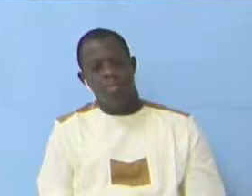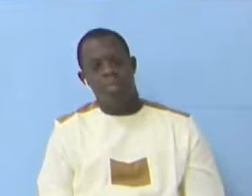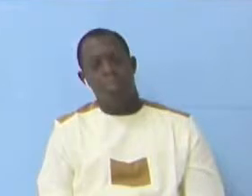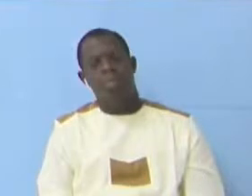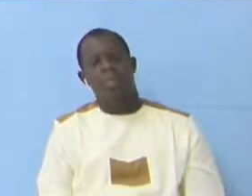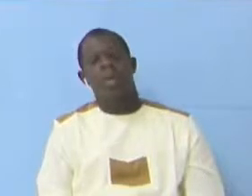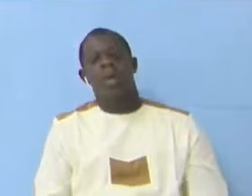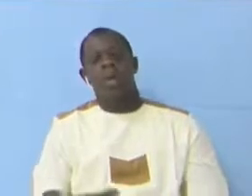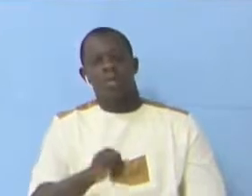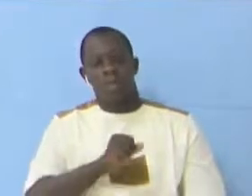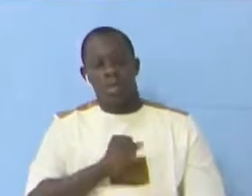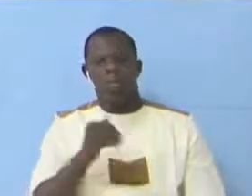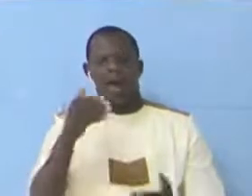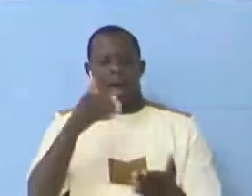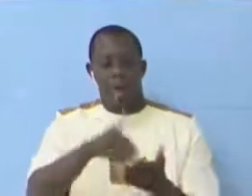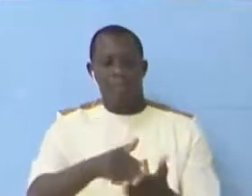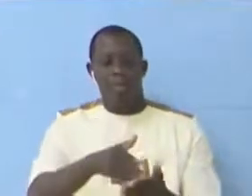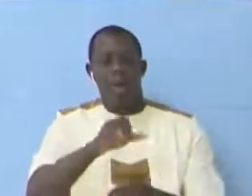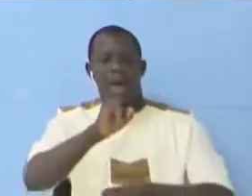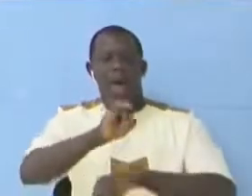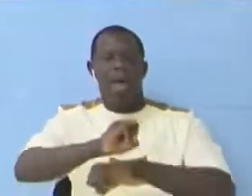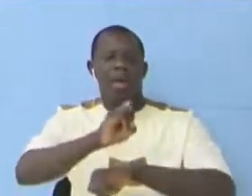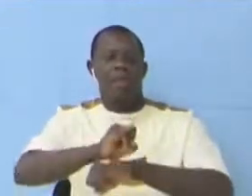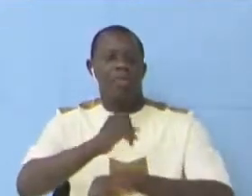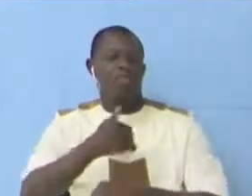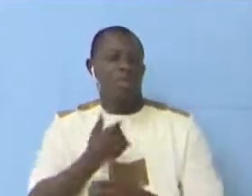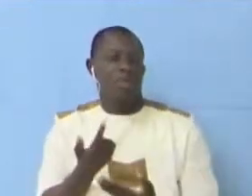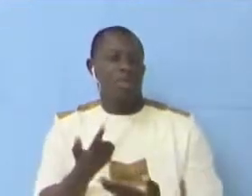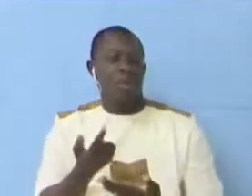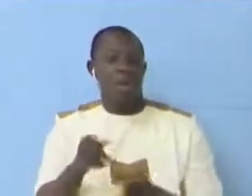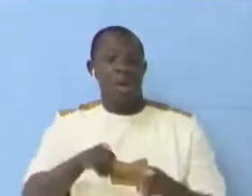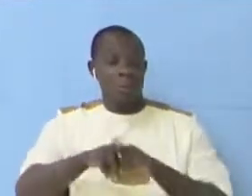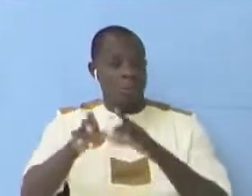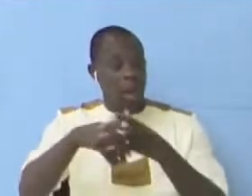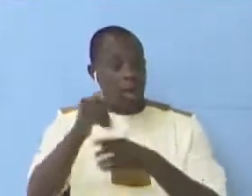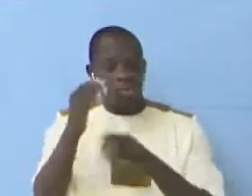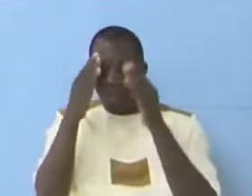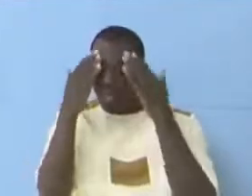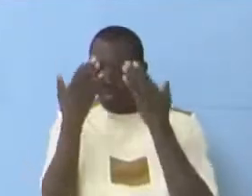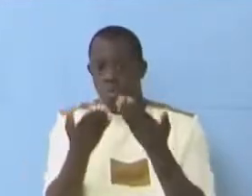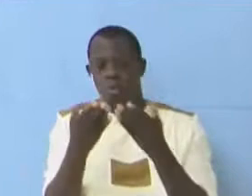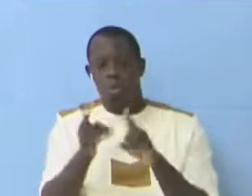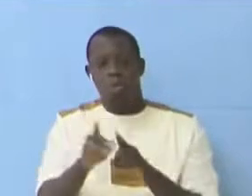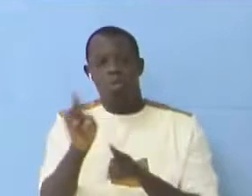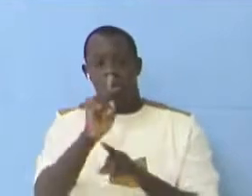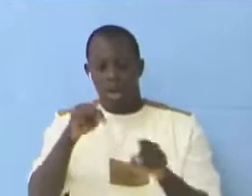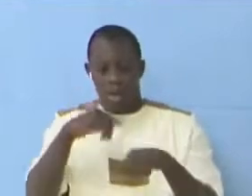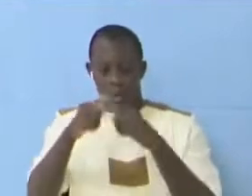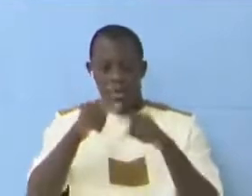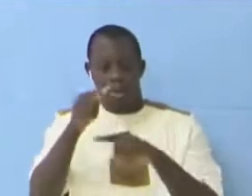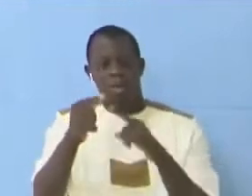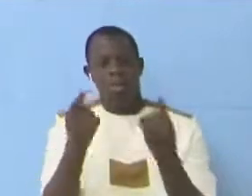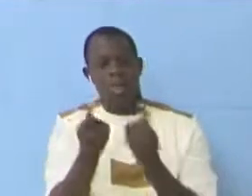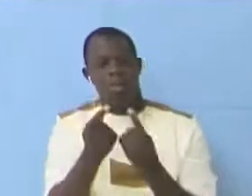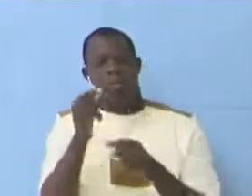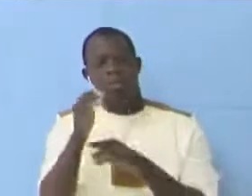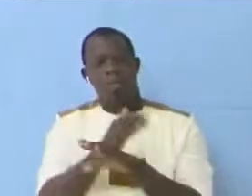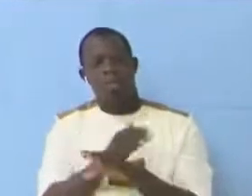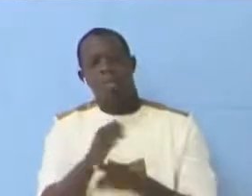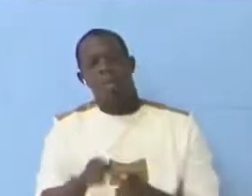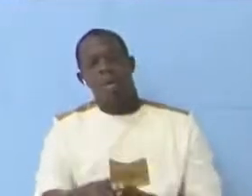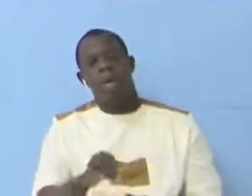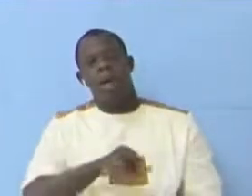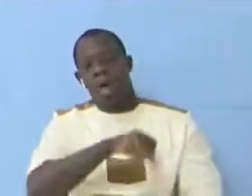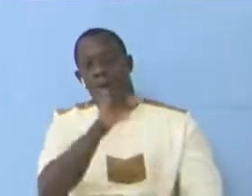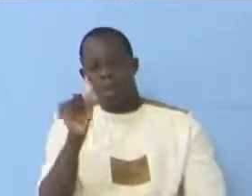and identified me without knowing exactly what was it for. ci la ñëw nag ràññee ma te xamoon pour lan la. Then